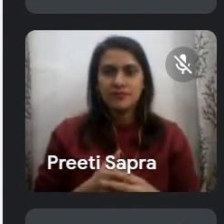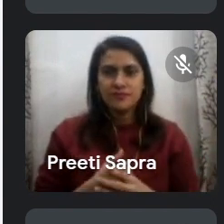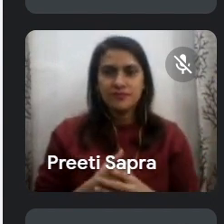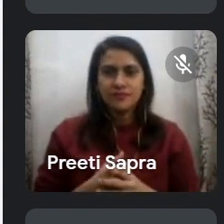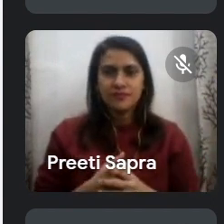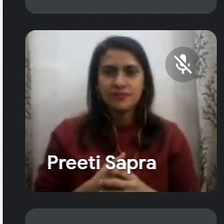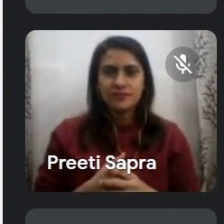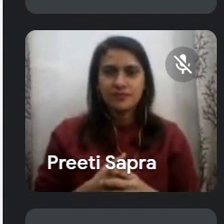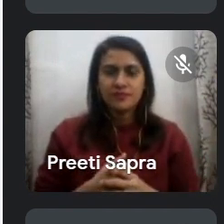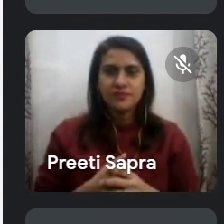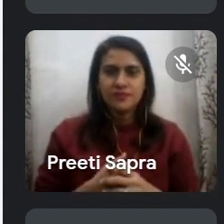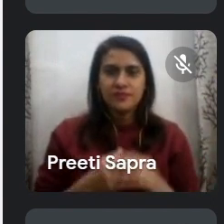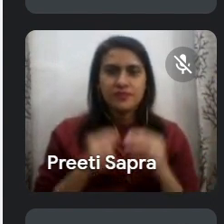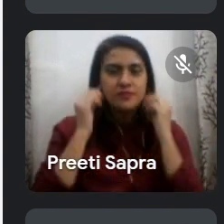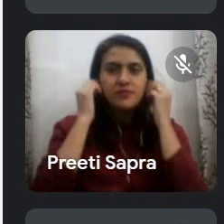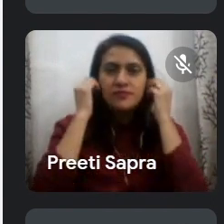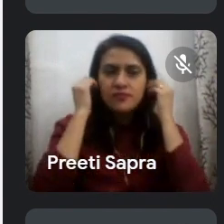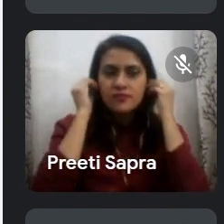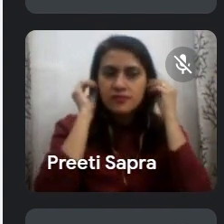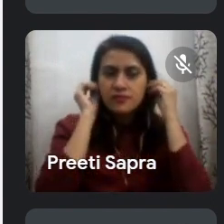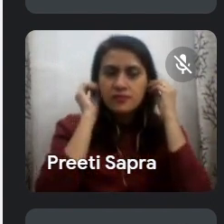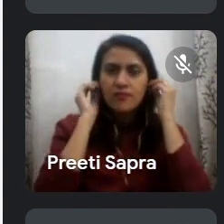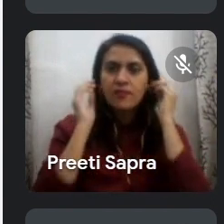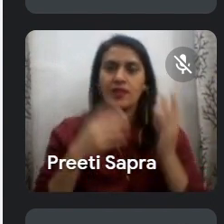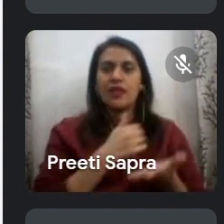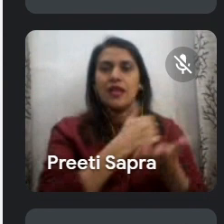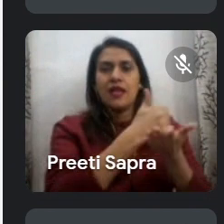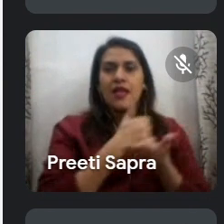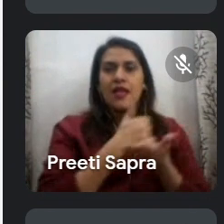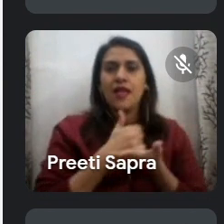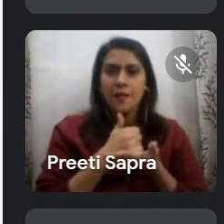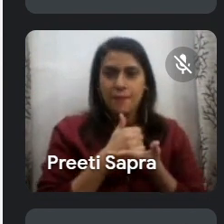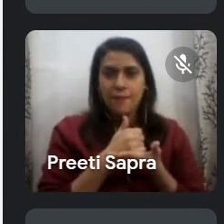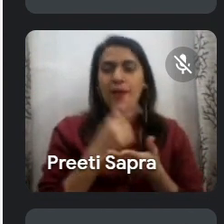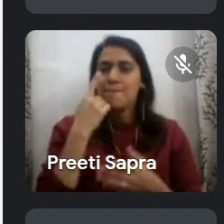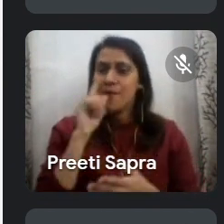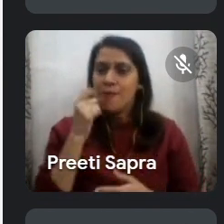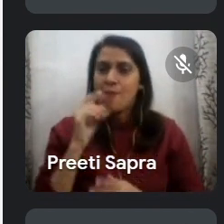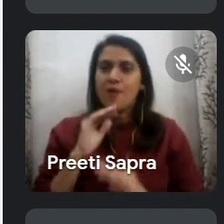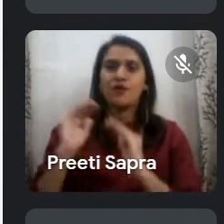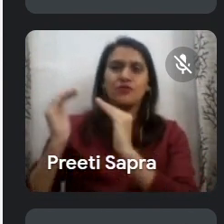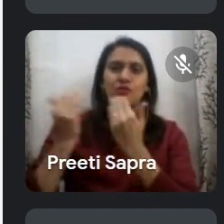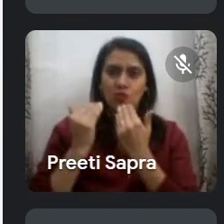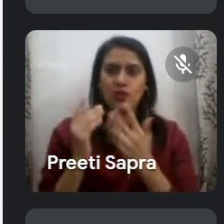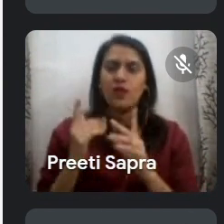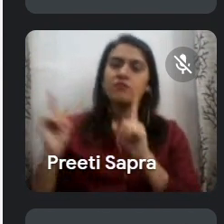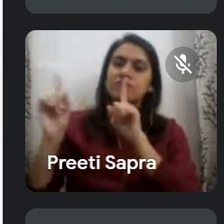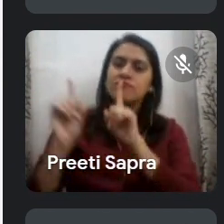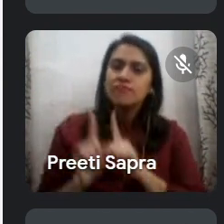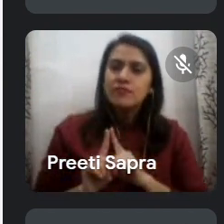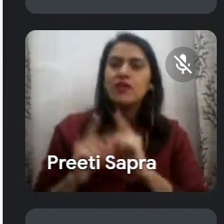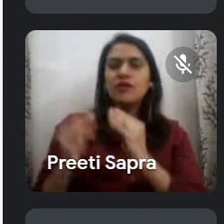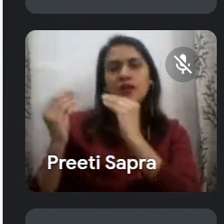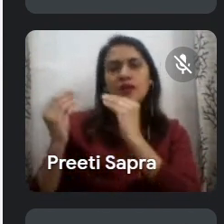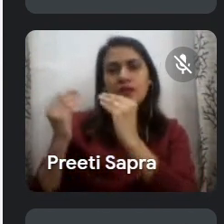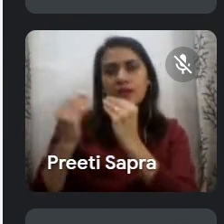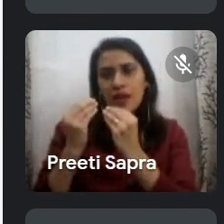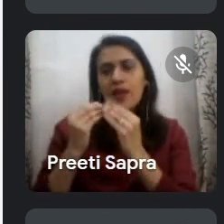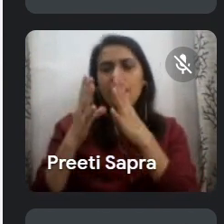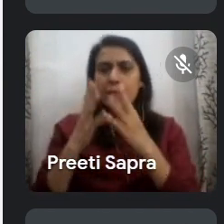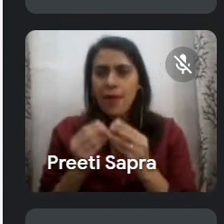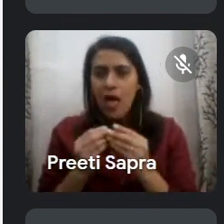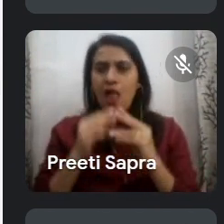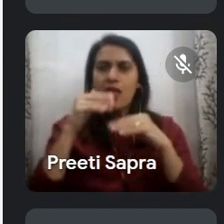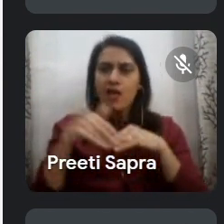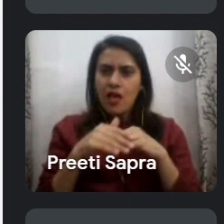it by myself. So I took help from my mom and dad. My dad used to, like, sit with me, and he taught me math again, like, all over